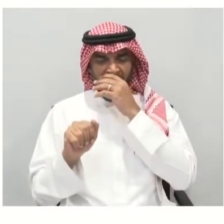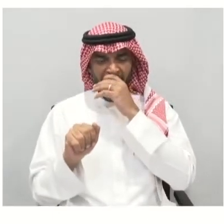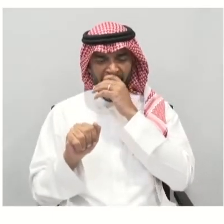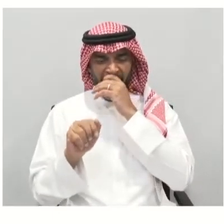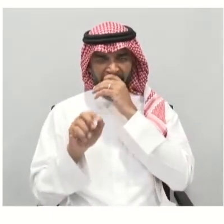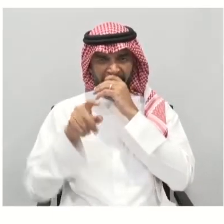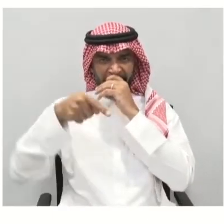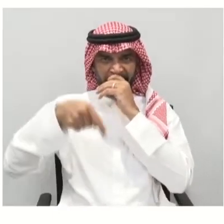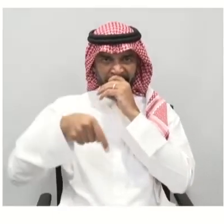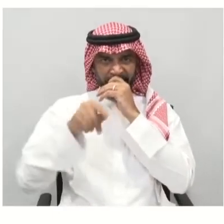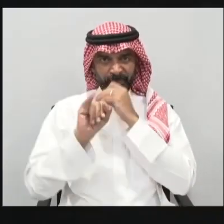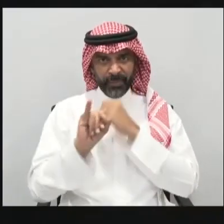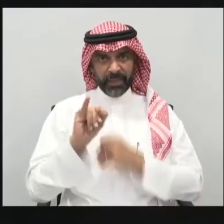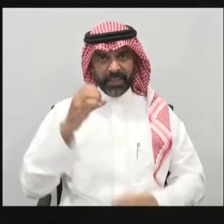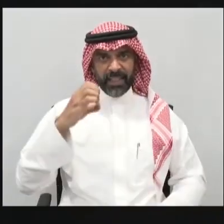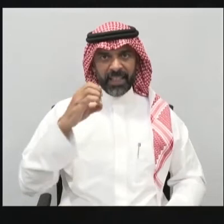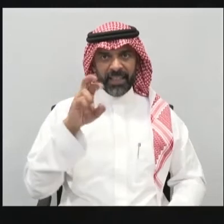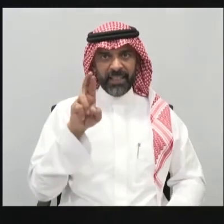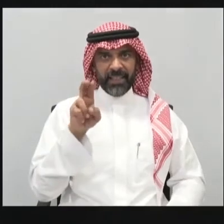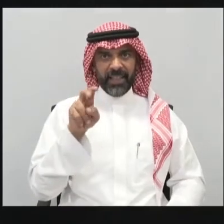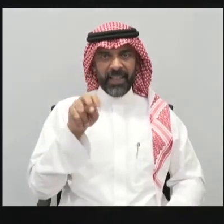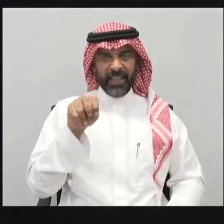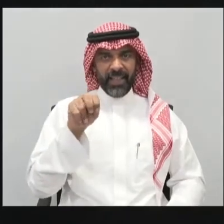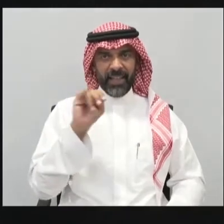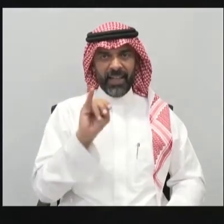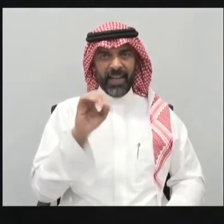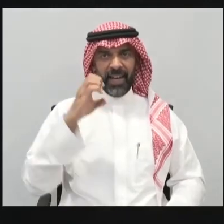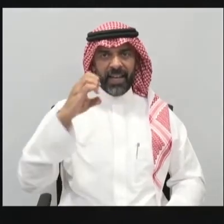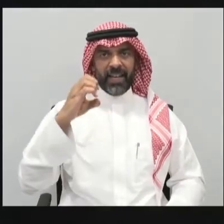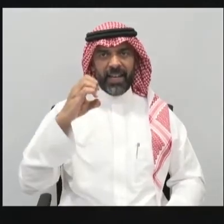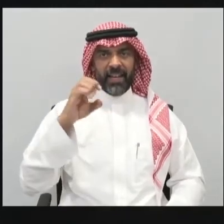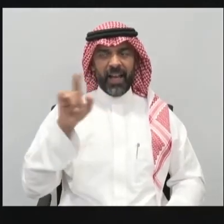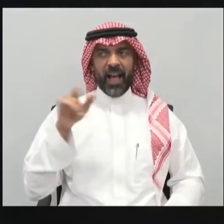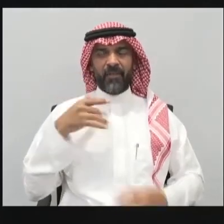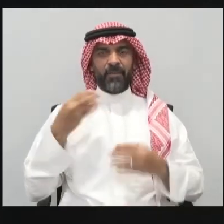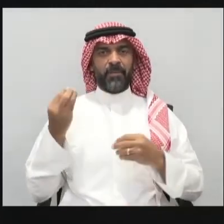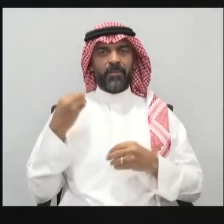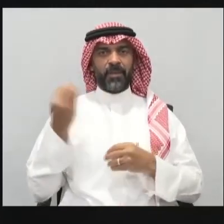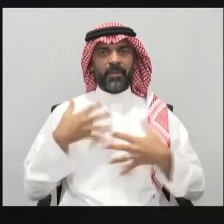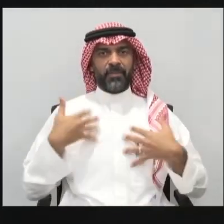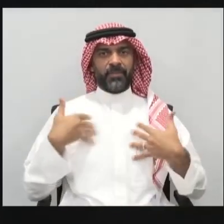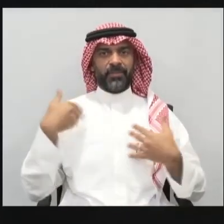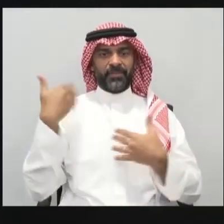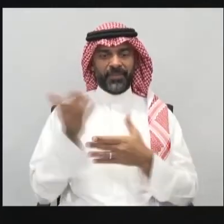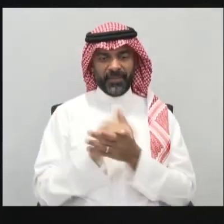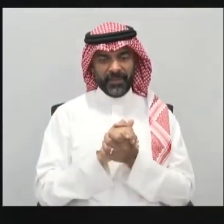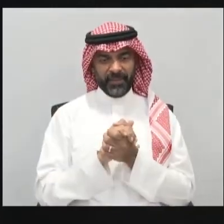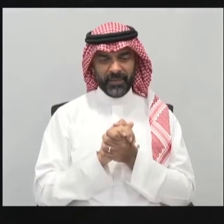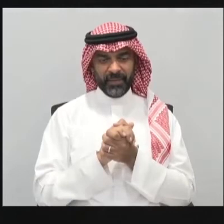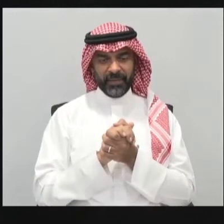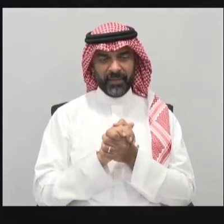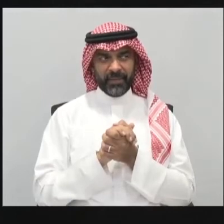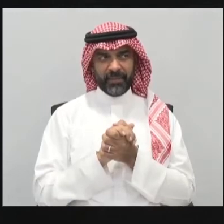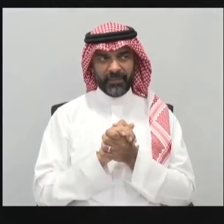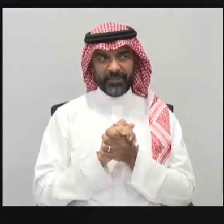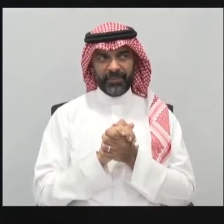Okay. Now let me ask you, remember the question, the answer when we didn't have space and I had to write